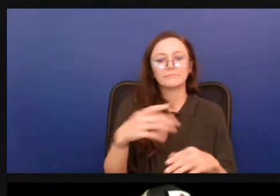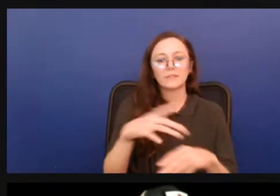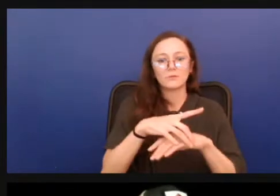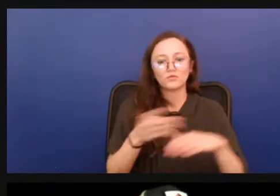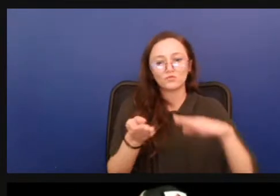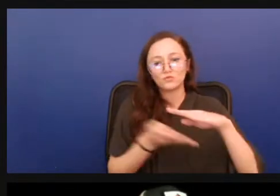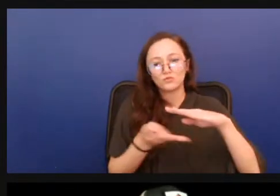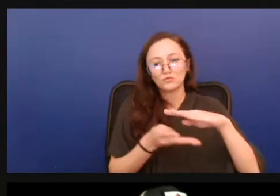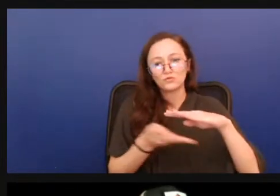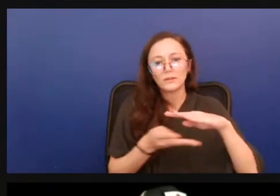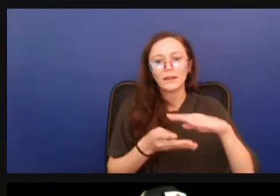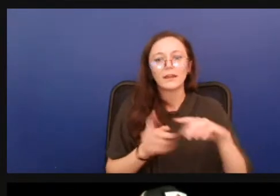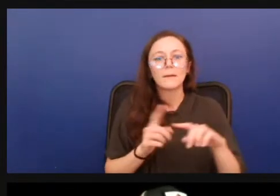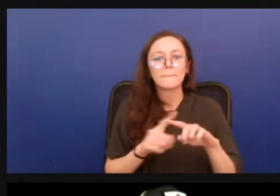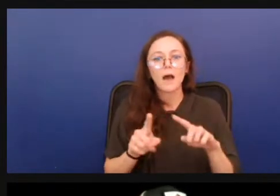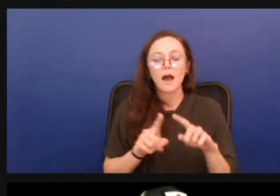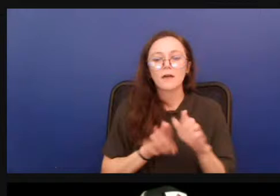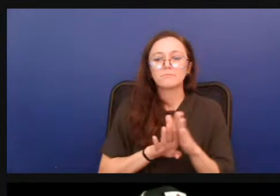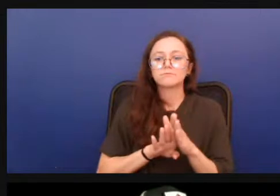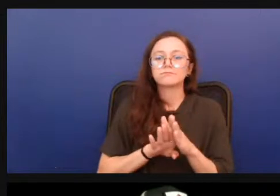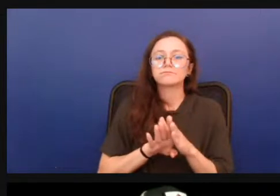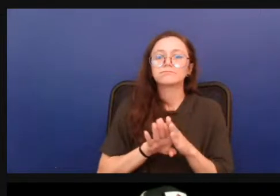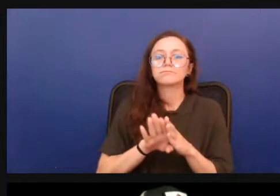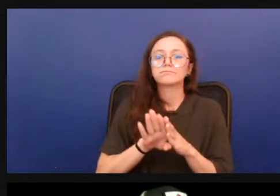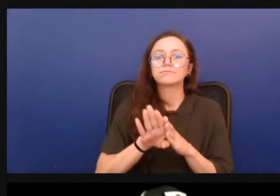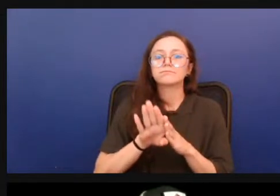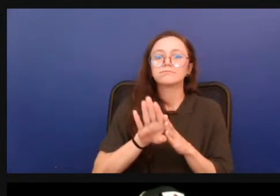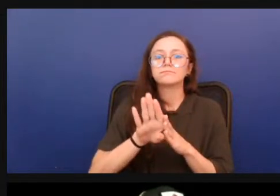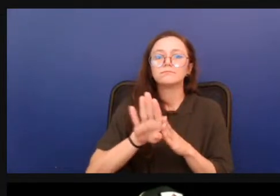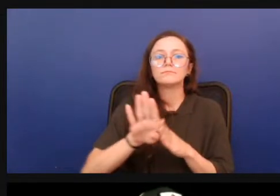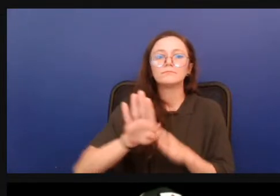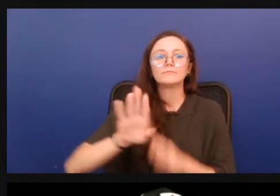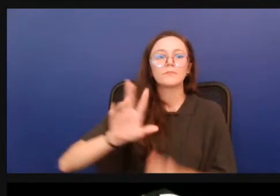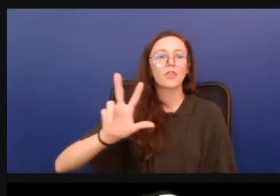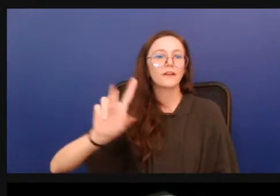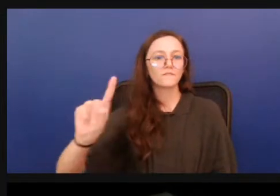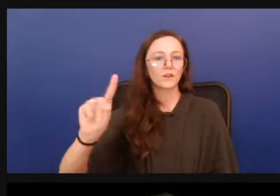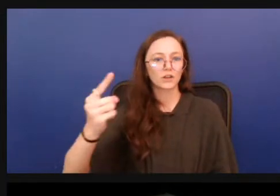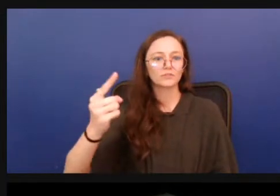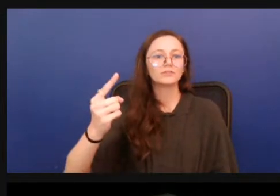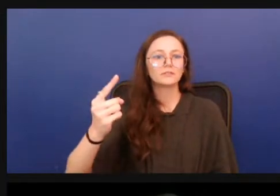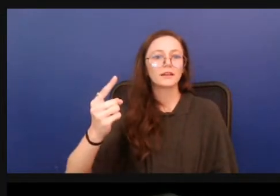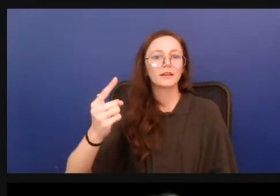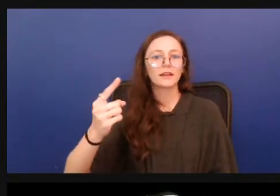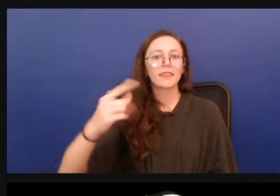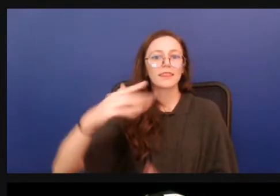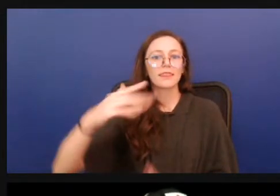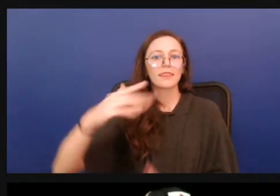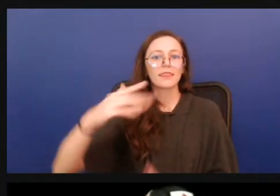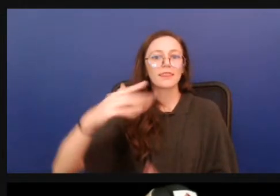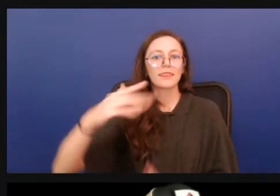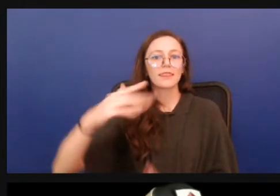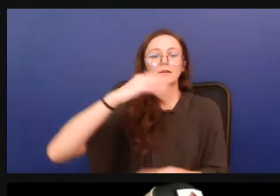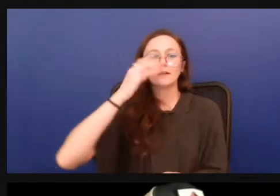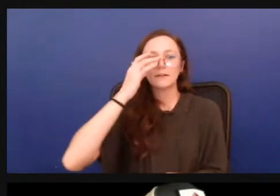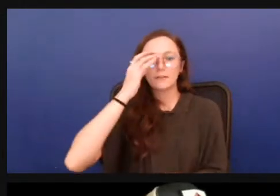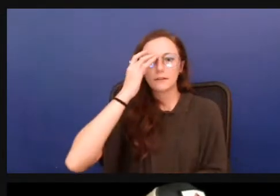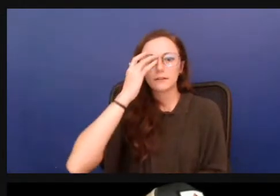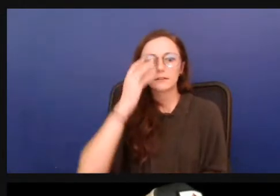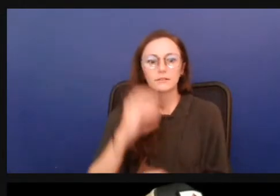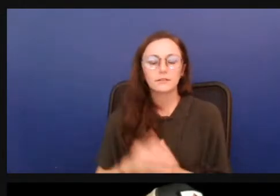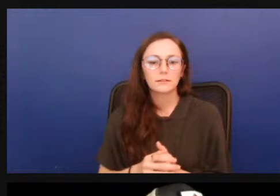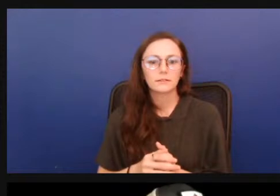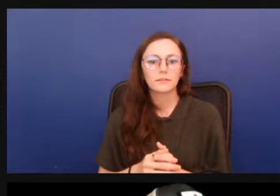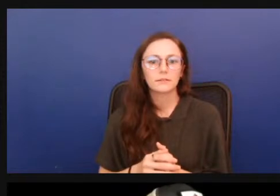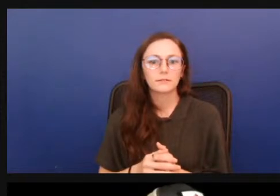peaks on the 31st. First and second are also have high counts of earthquakes. And really on the third, it